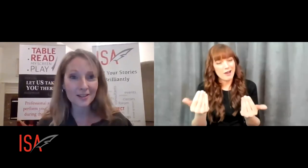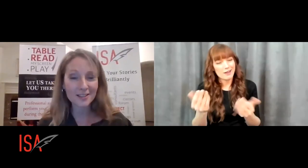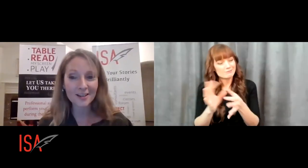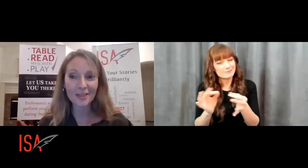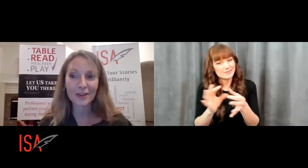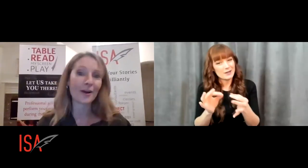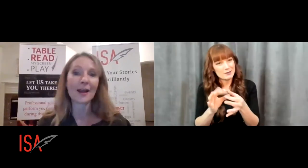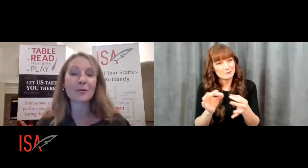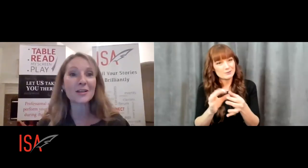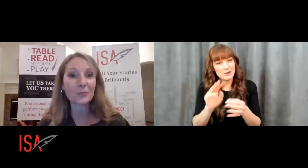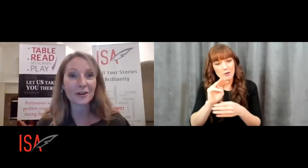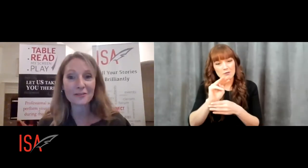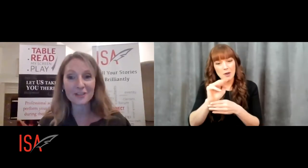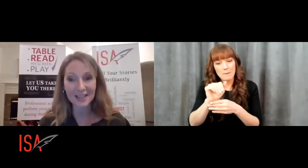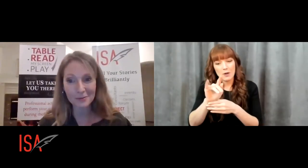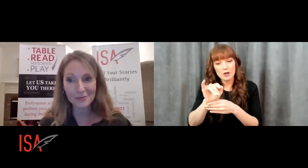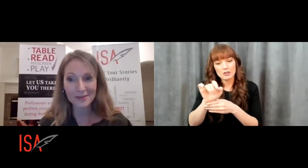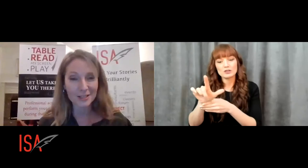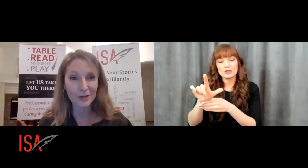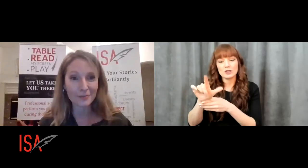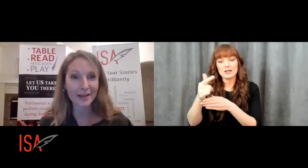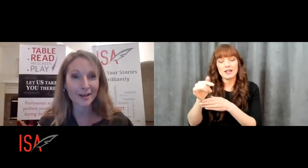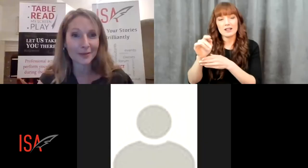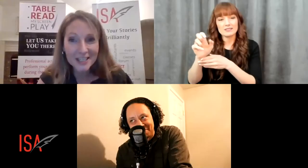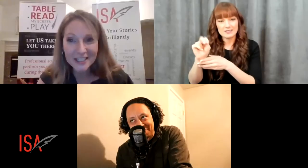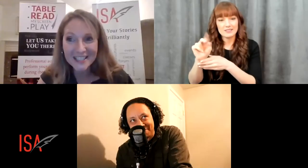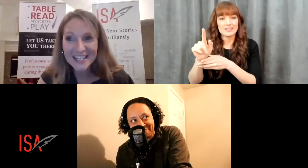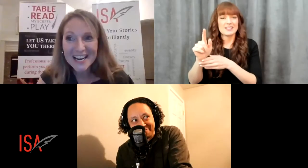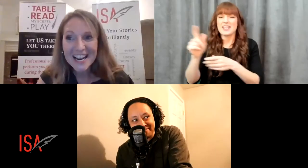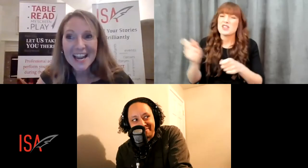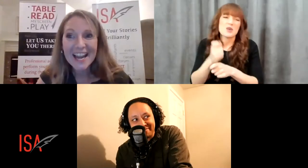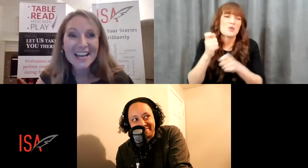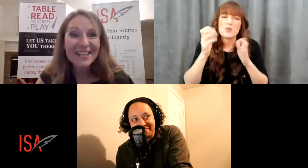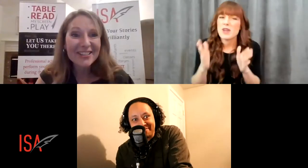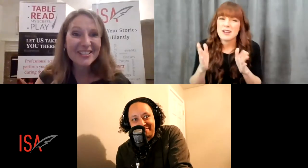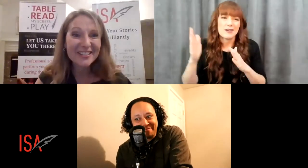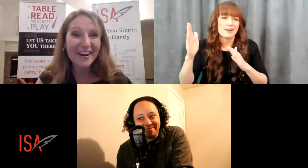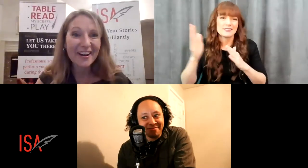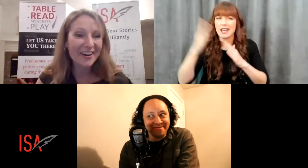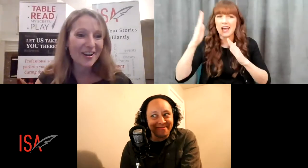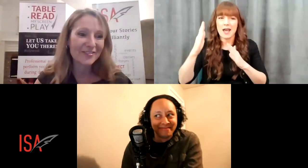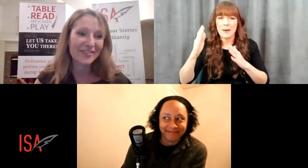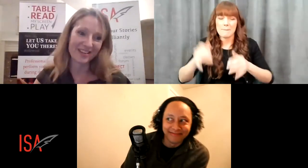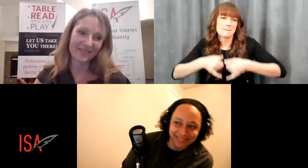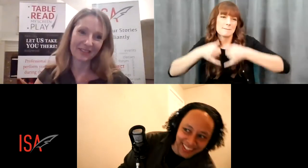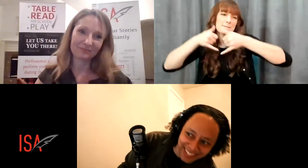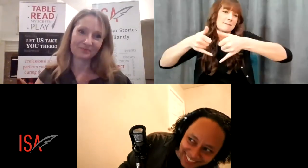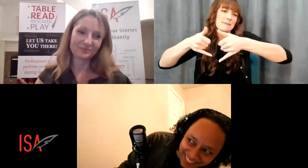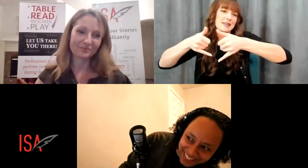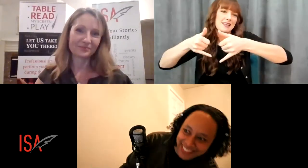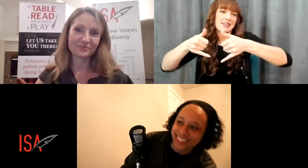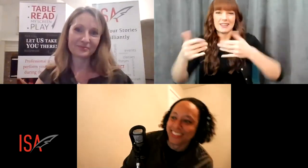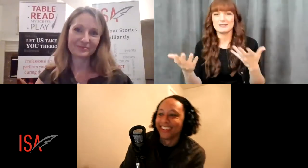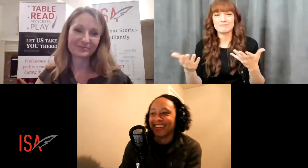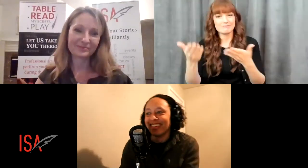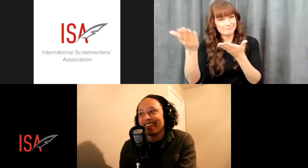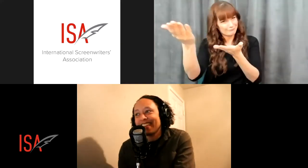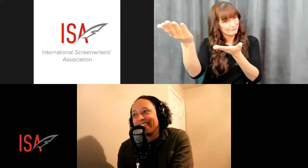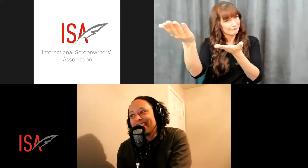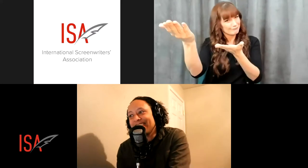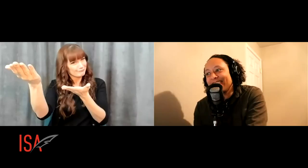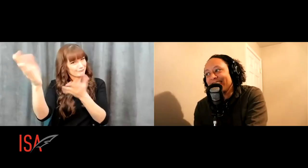Marshall Gripp Gillson, the grand prize winner of the Table Read My Screenplay competition, and our star of the evening.